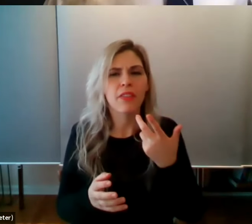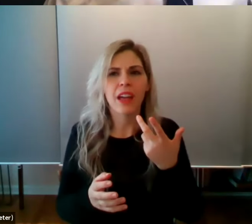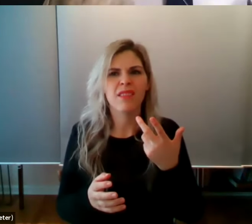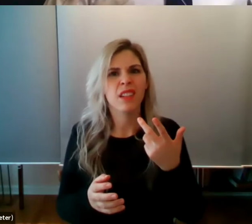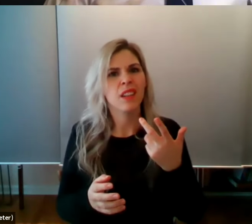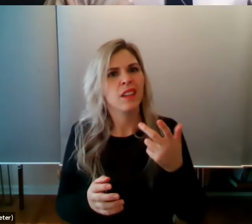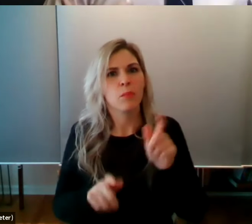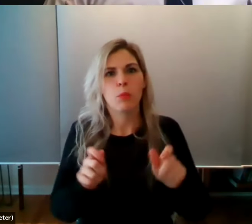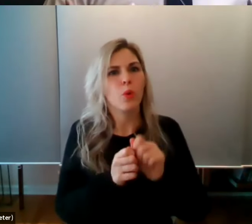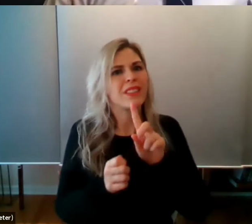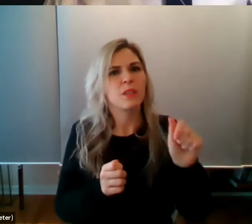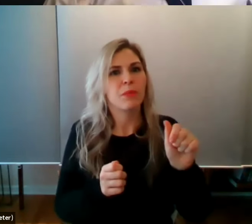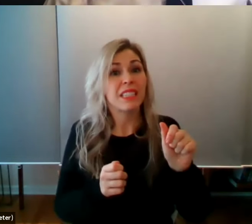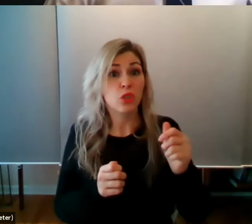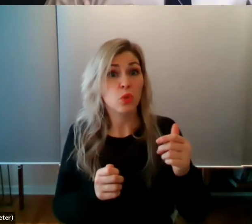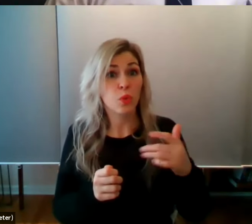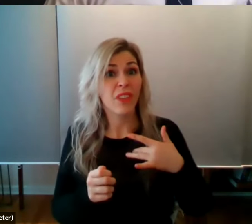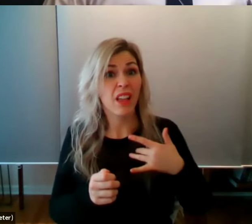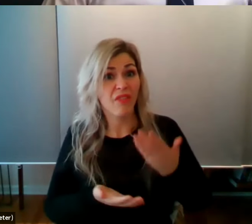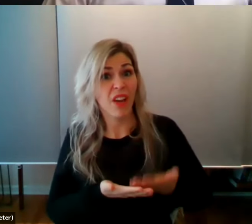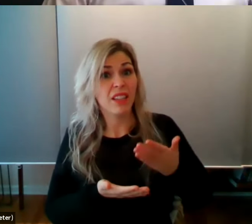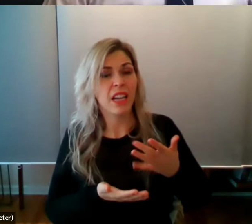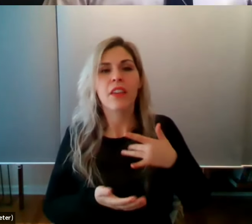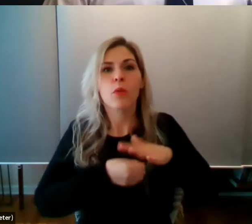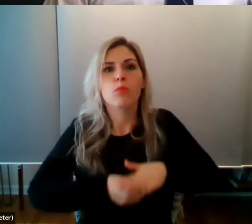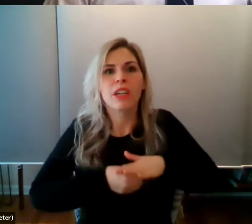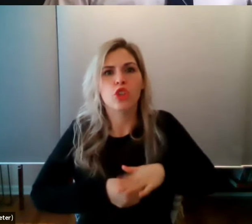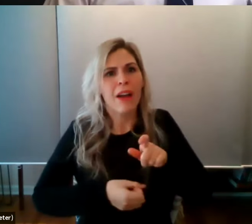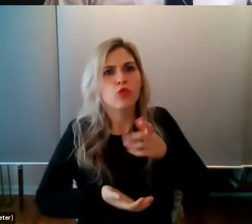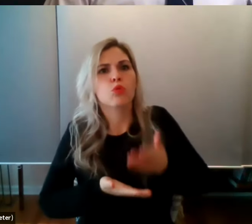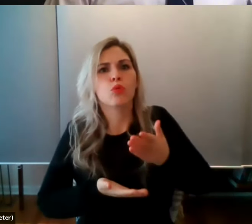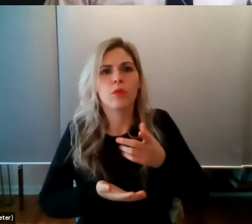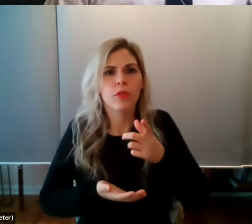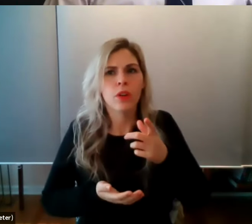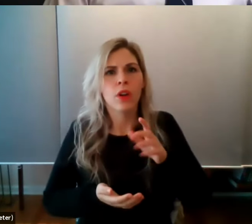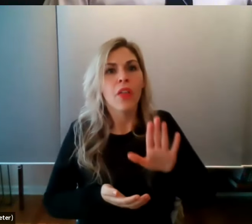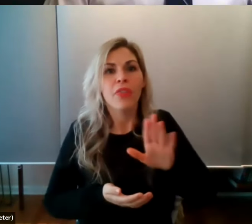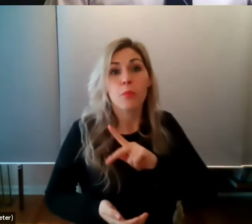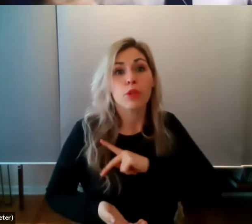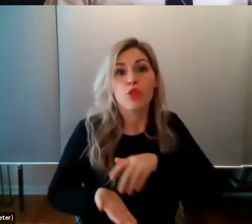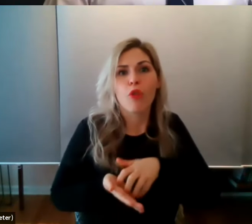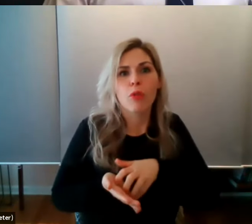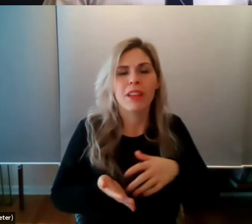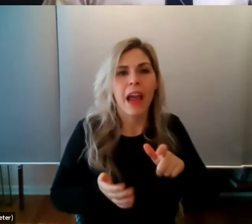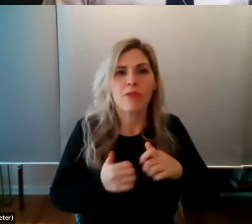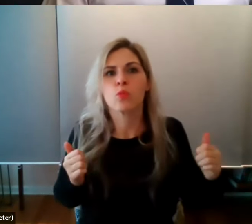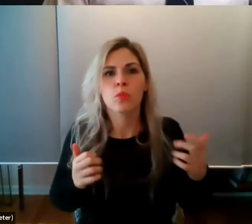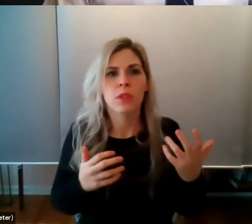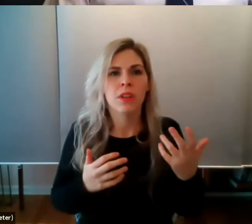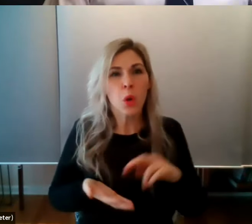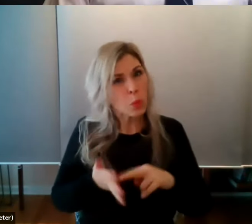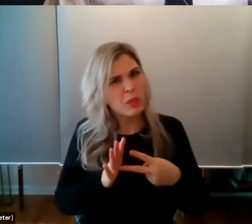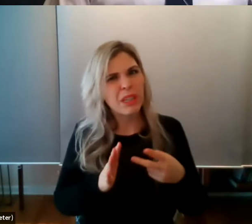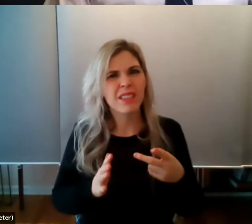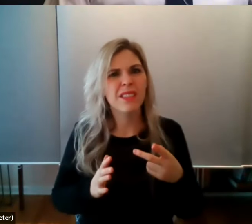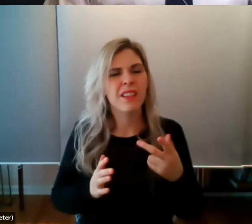in order to gain validation, they felt pressure to prove their own personal vulnerabilities. And this meant that if they